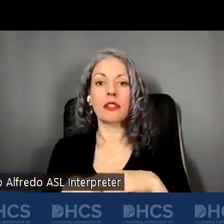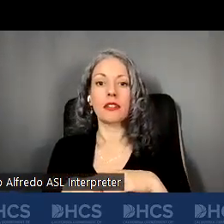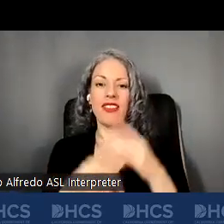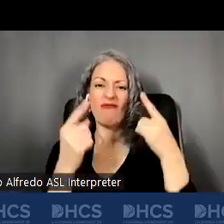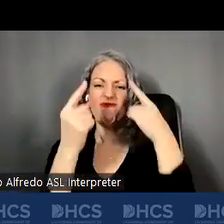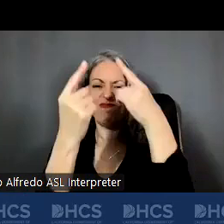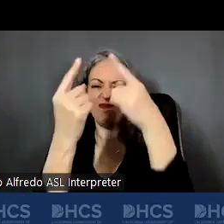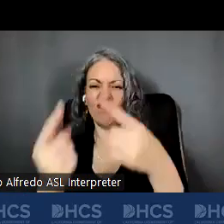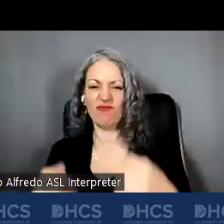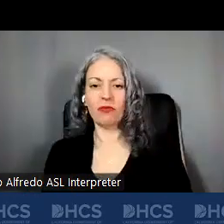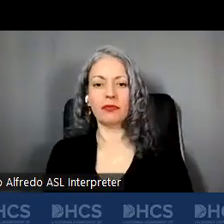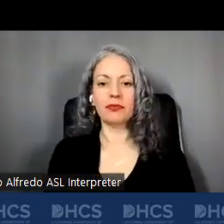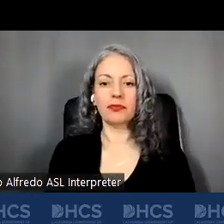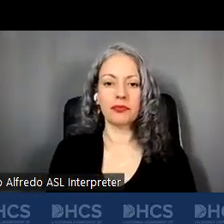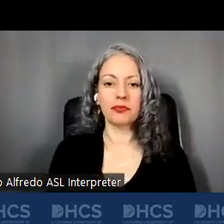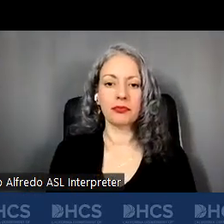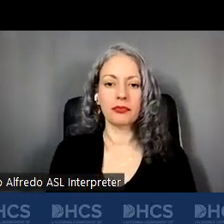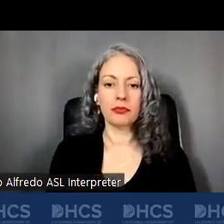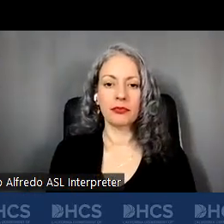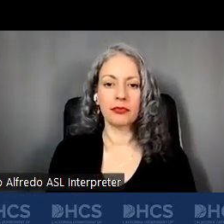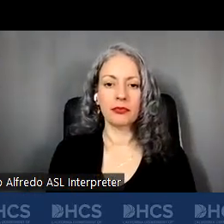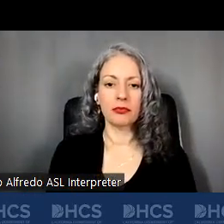So yeah, we can go to the next slide.